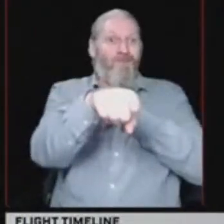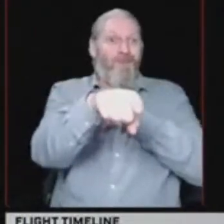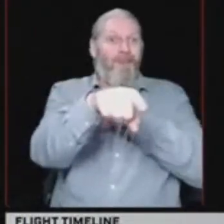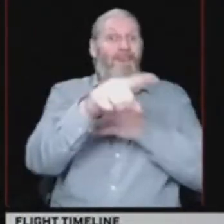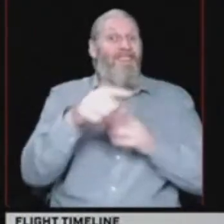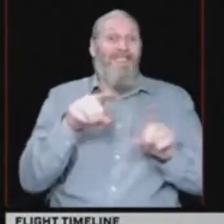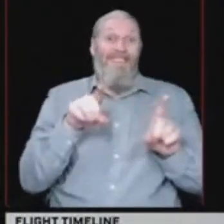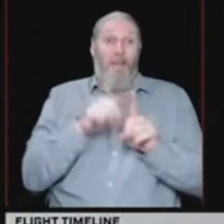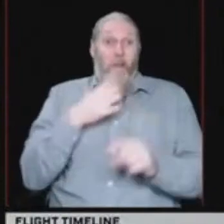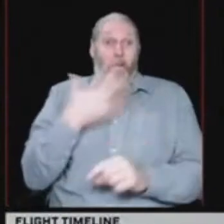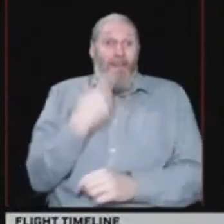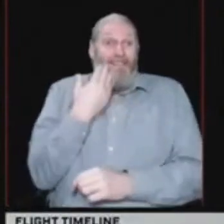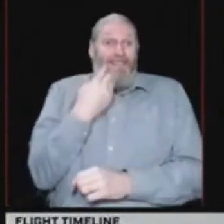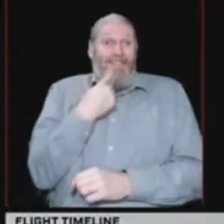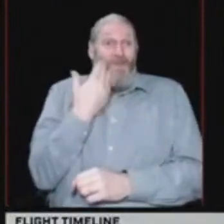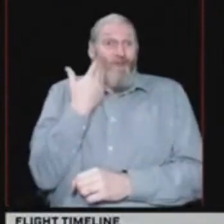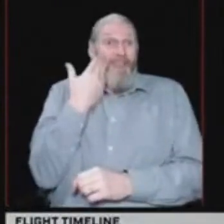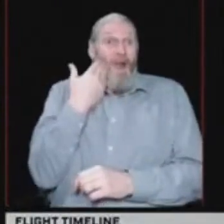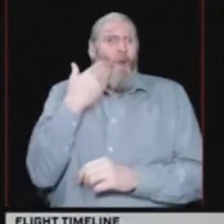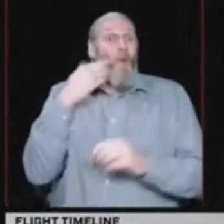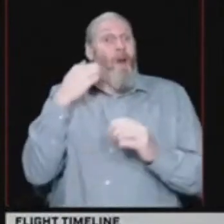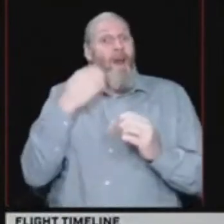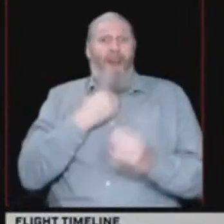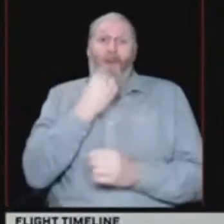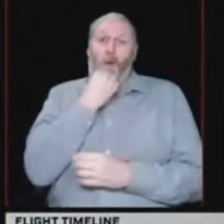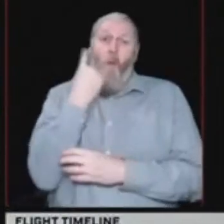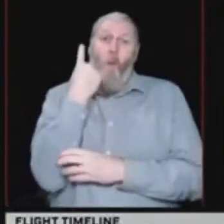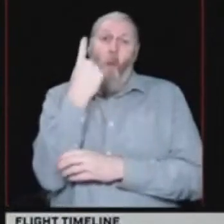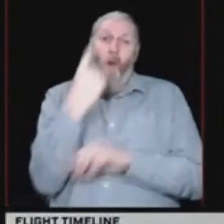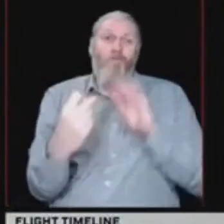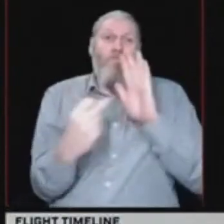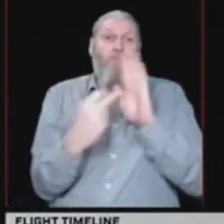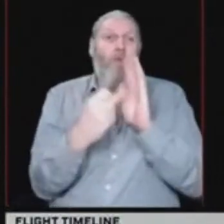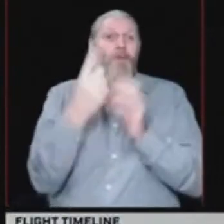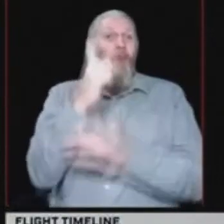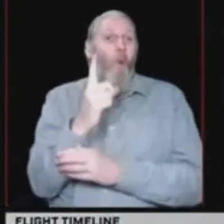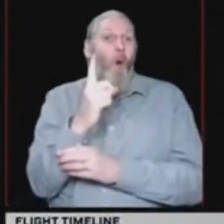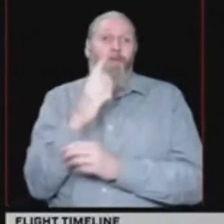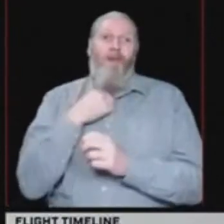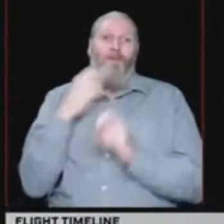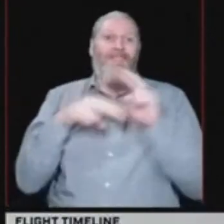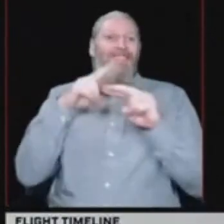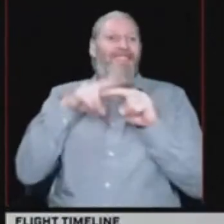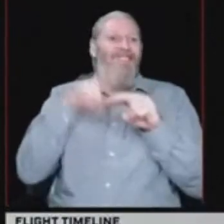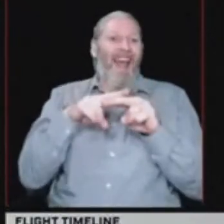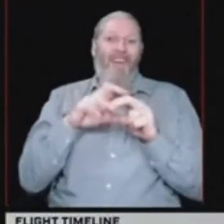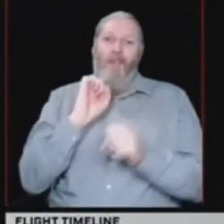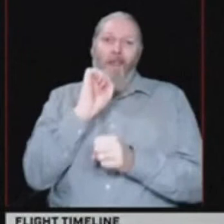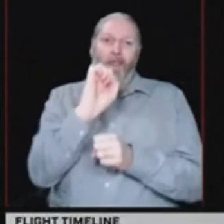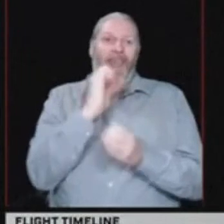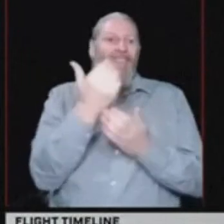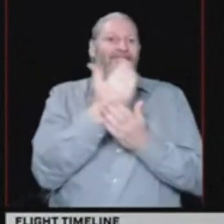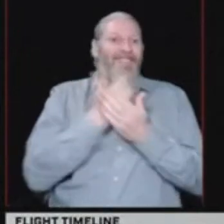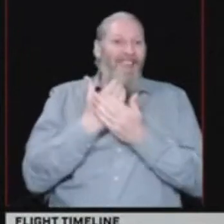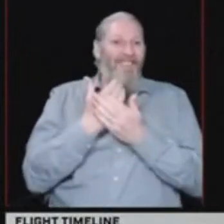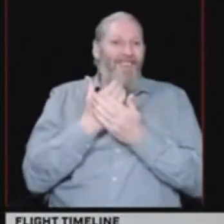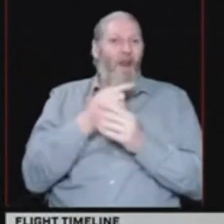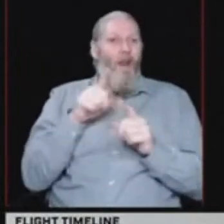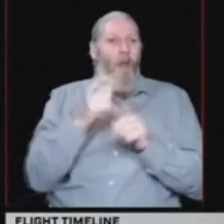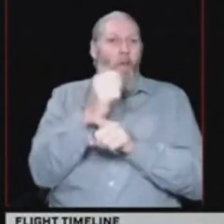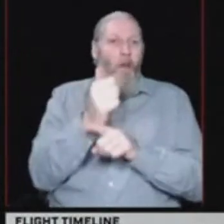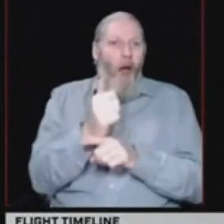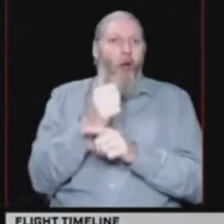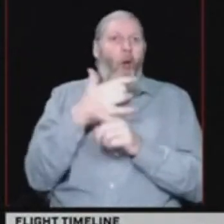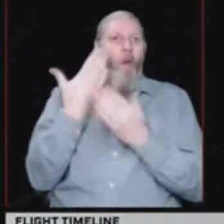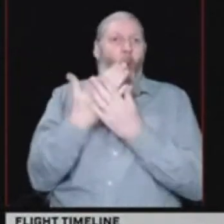Virgin Orbit's number one priority is the safety of our flight crew and the folks on the ground as well. So we can